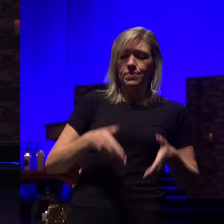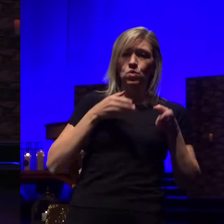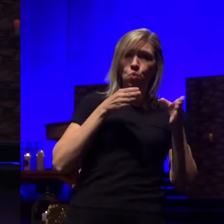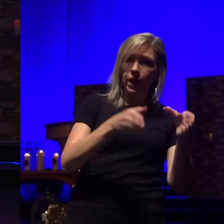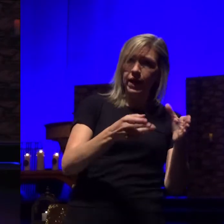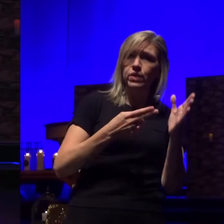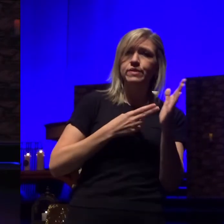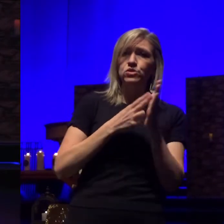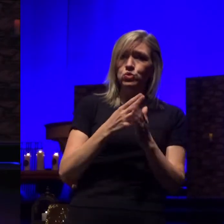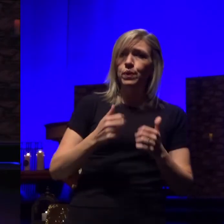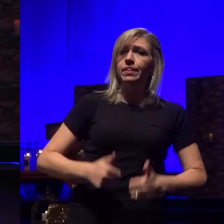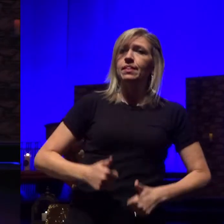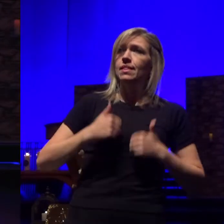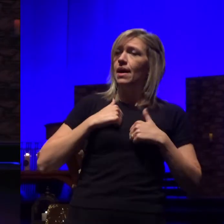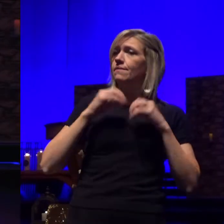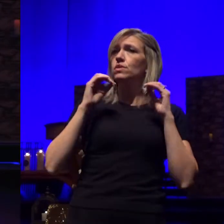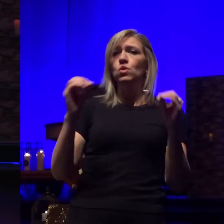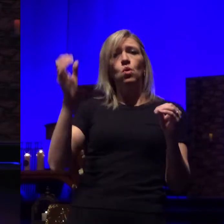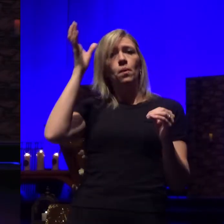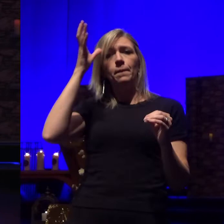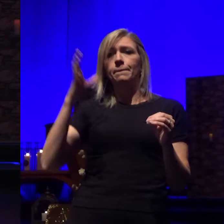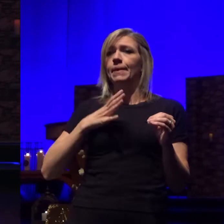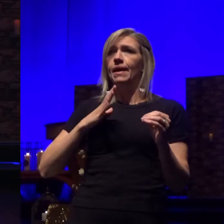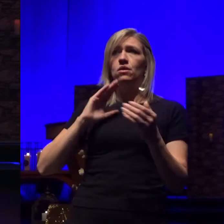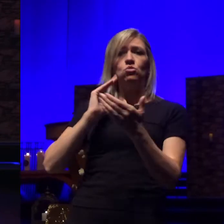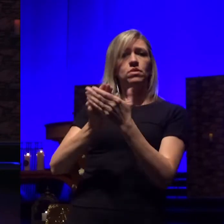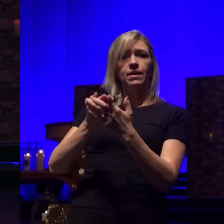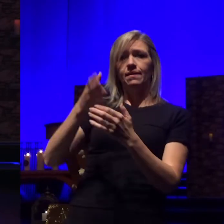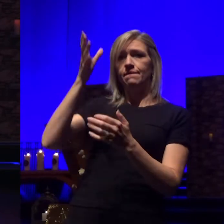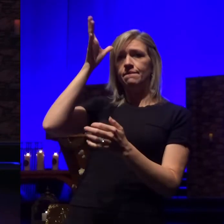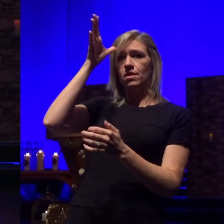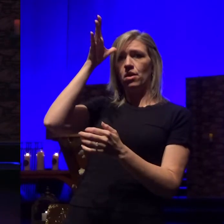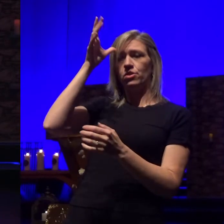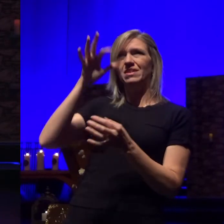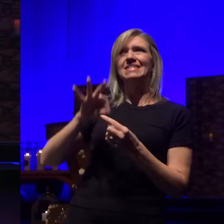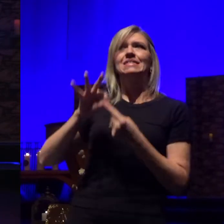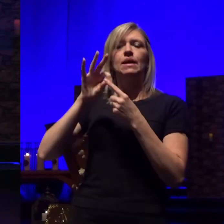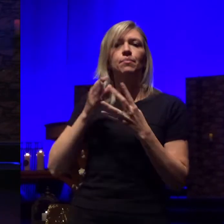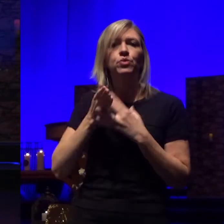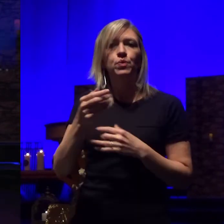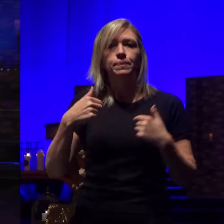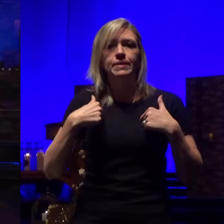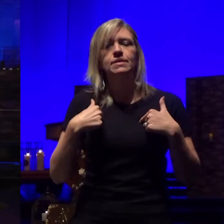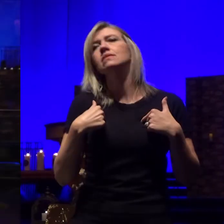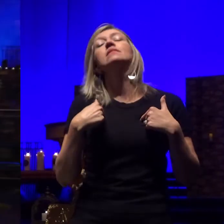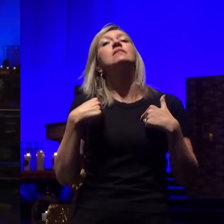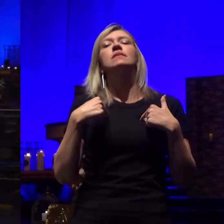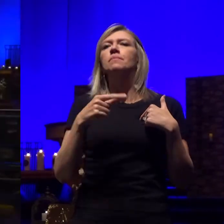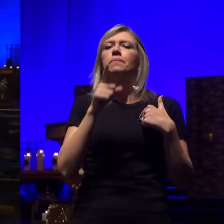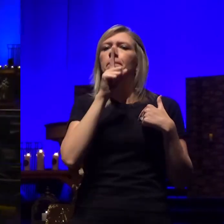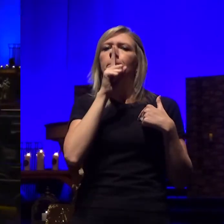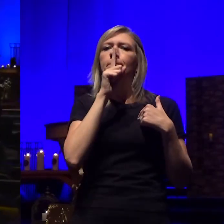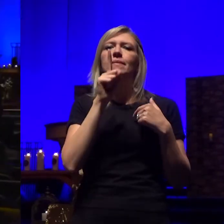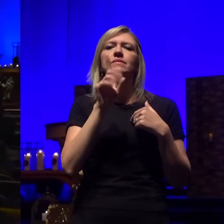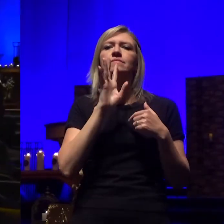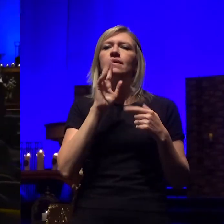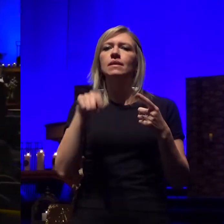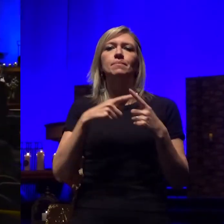No man cometh unto the Father but by me." He was not talking about Jesus. He was talking about